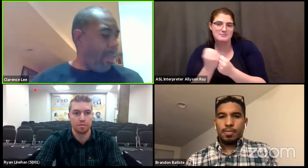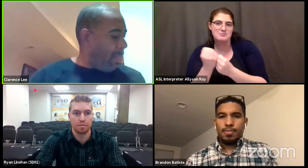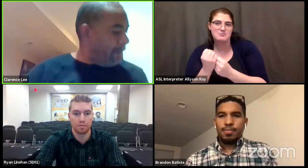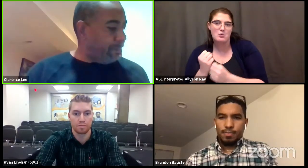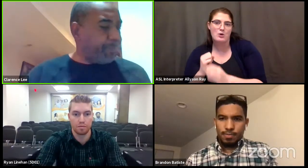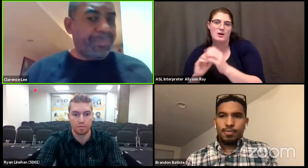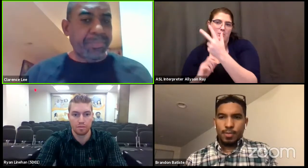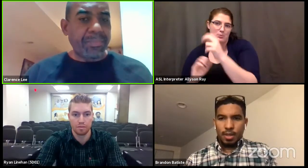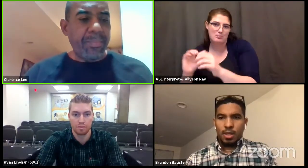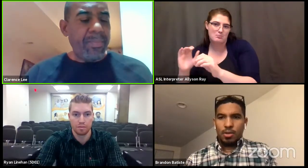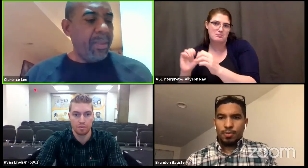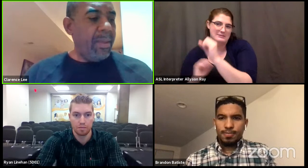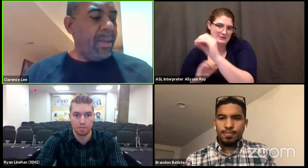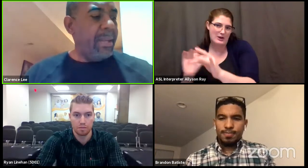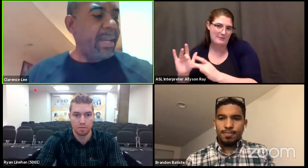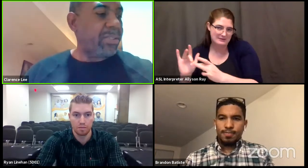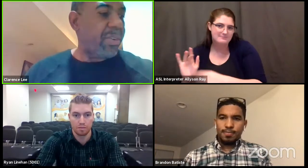Baptiste.